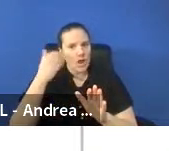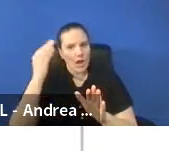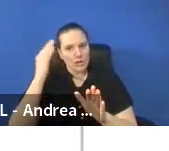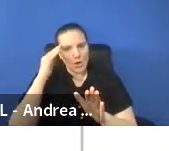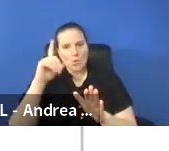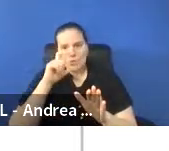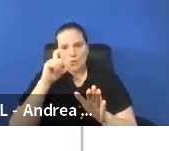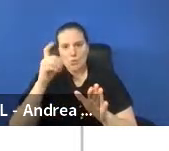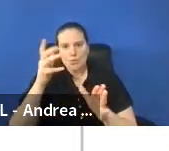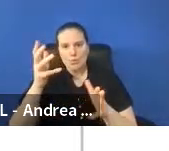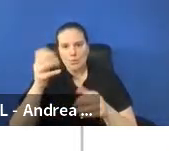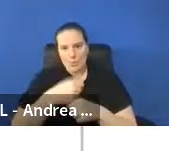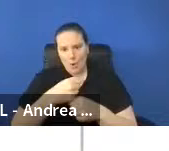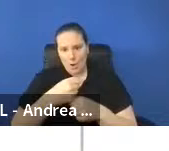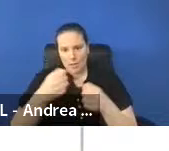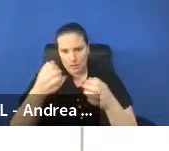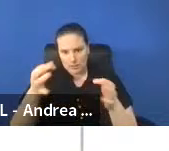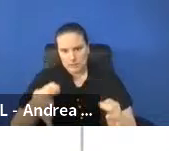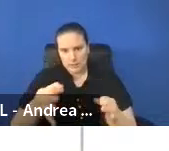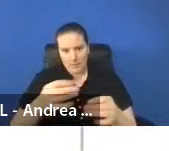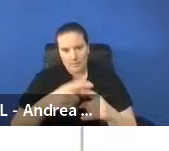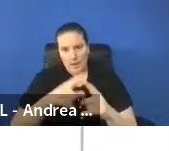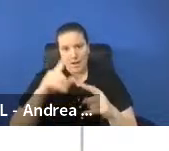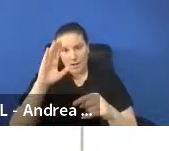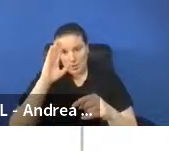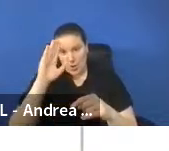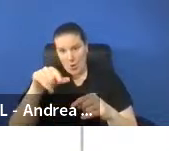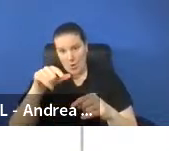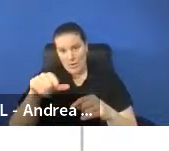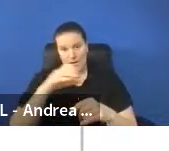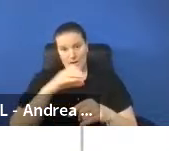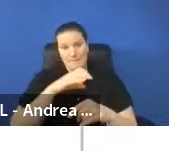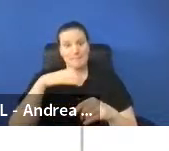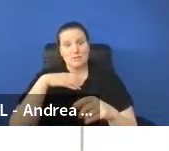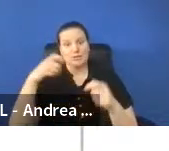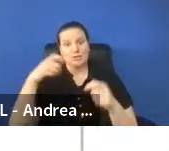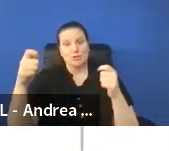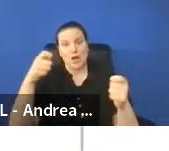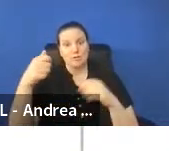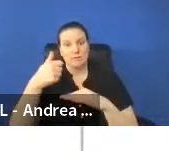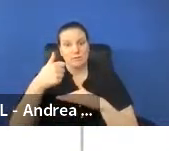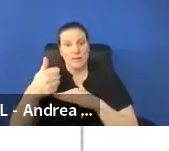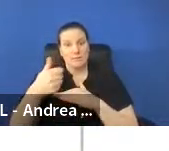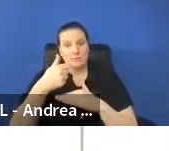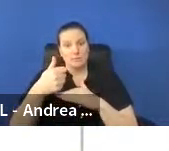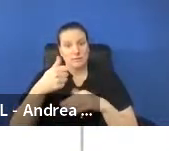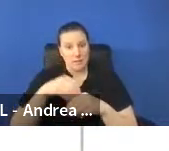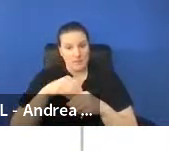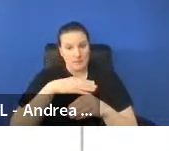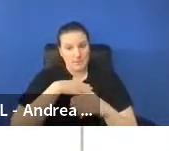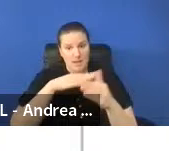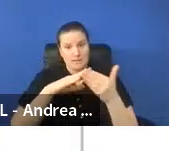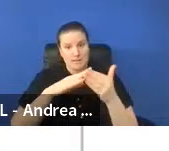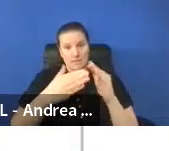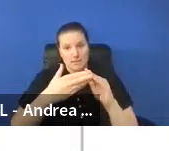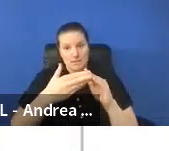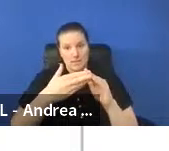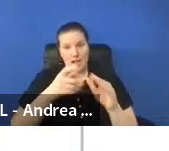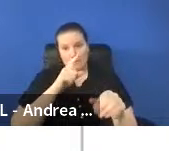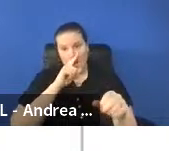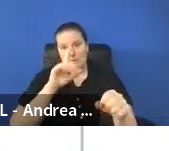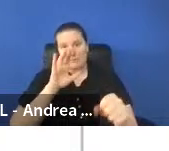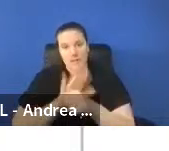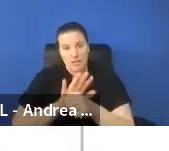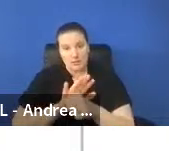makes what decisions, but I also know that as the commissioner in charge of transportation in my city, I have an obligation to